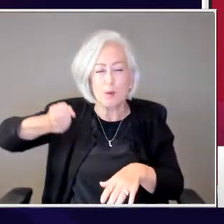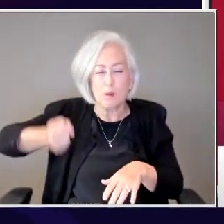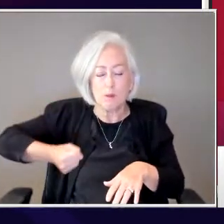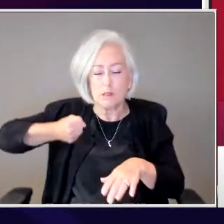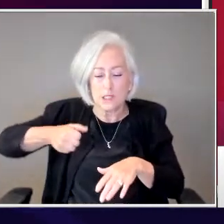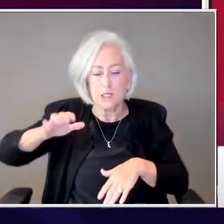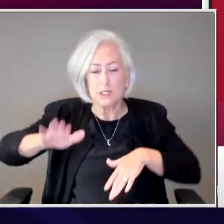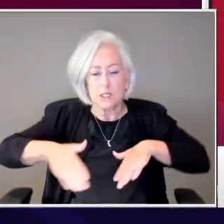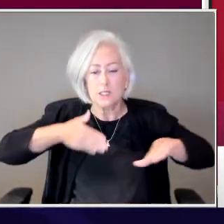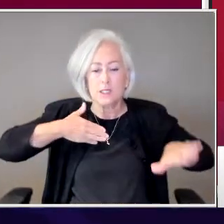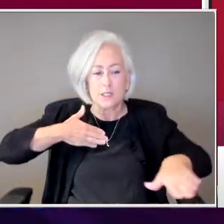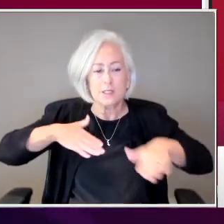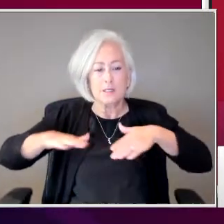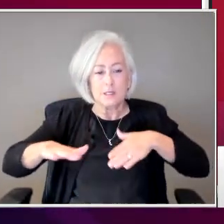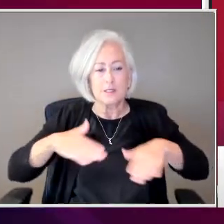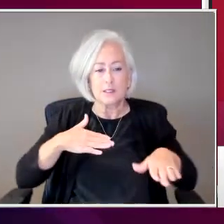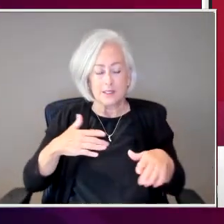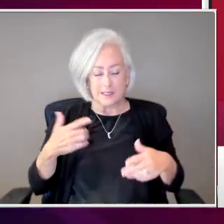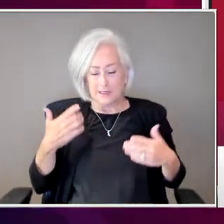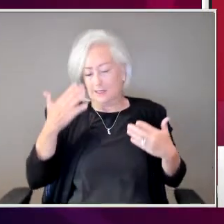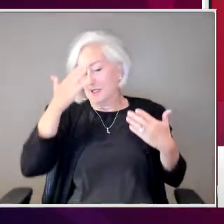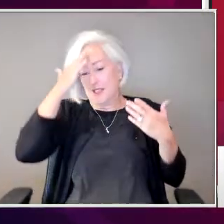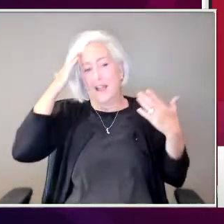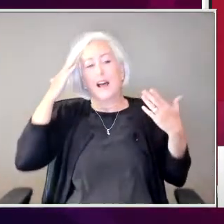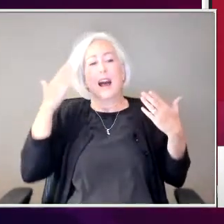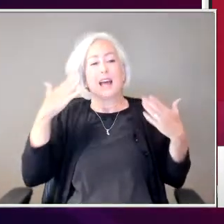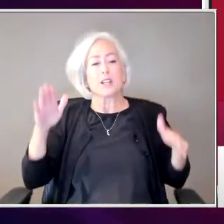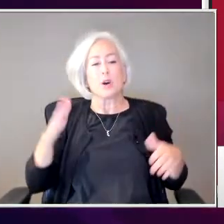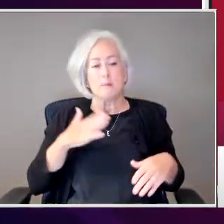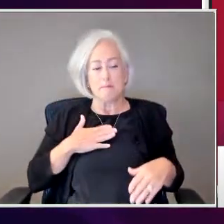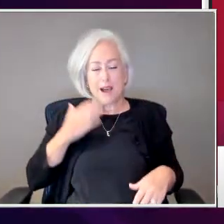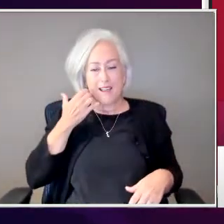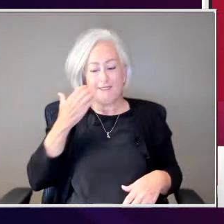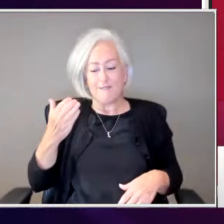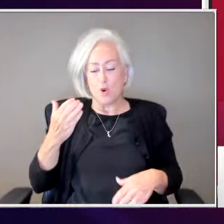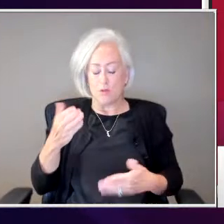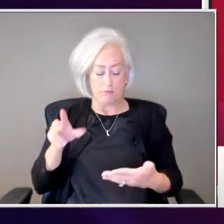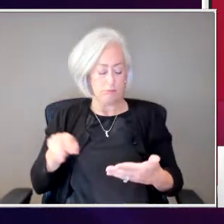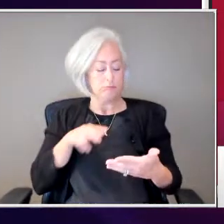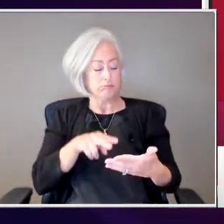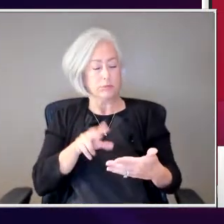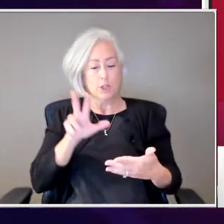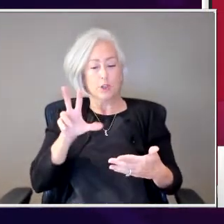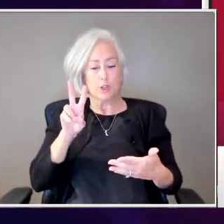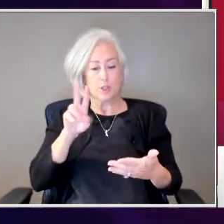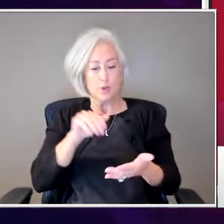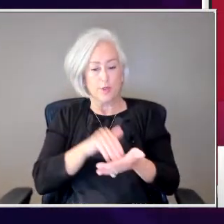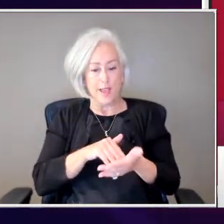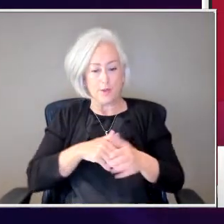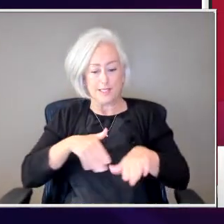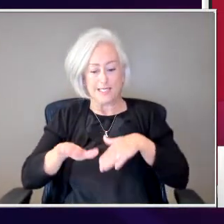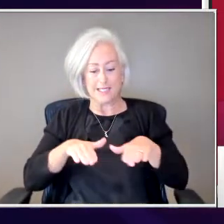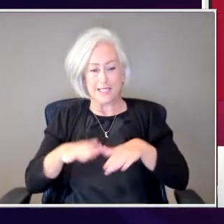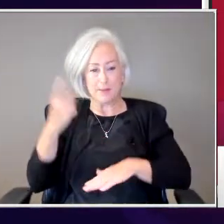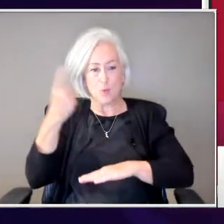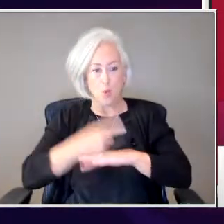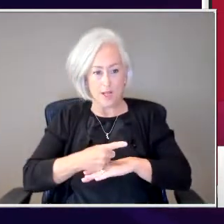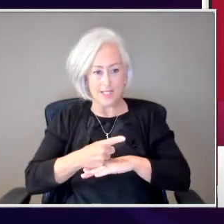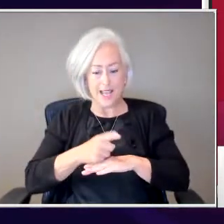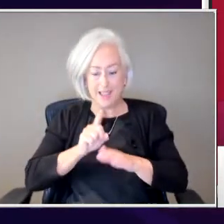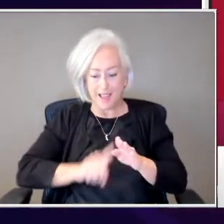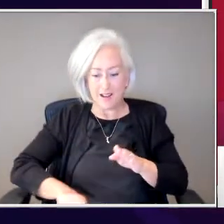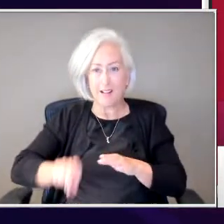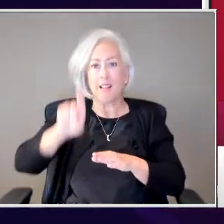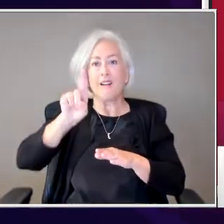I didn't know. My iPhone told me I took 32,000 steps in one day, and that I had gone up 5,000 feet and then